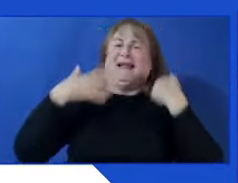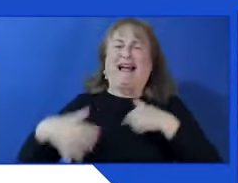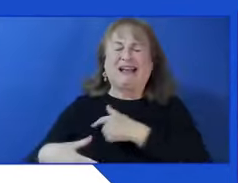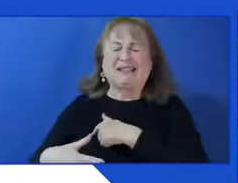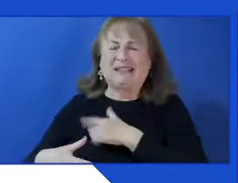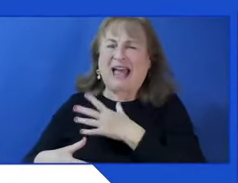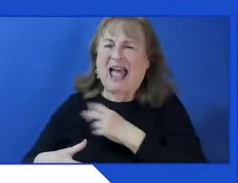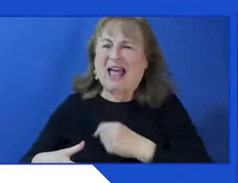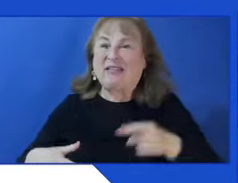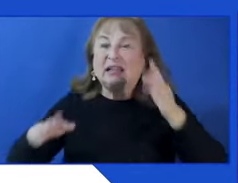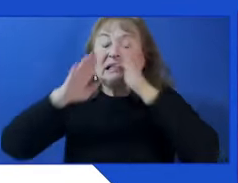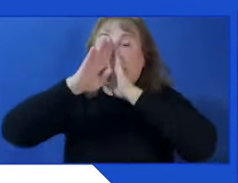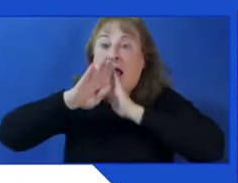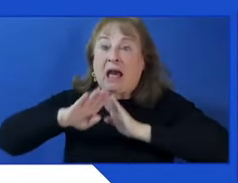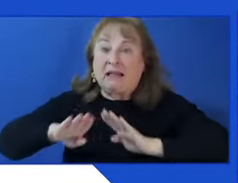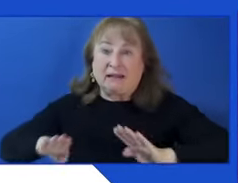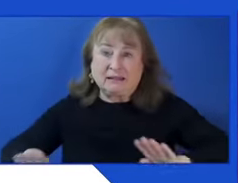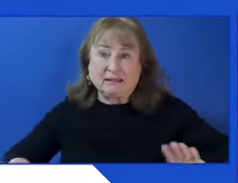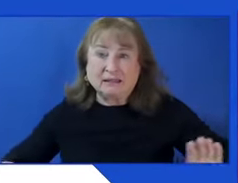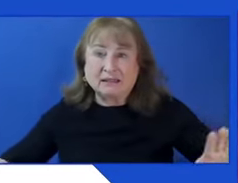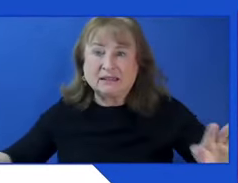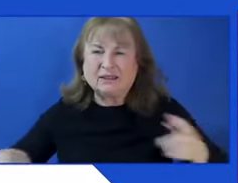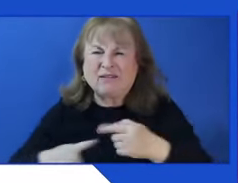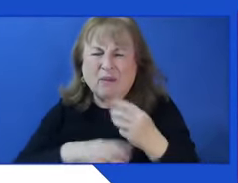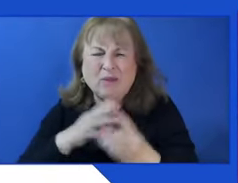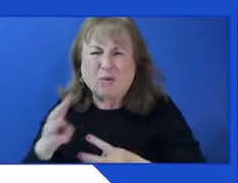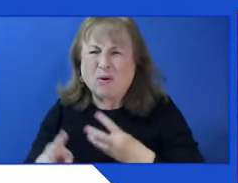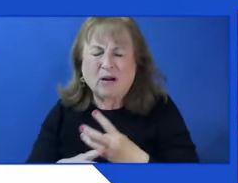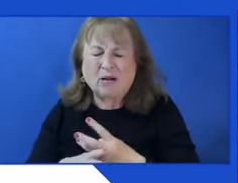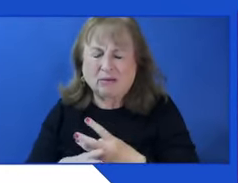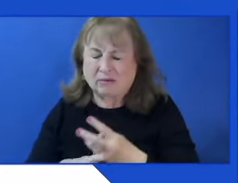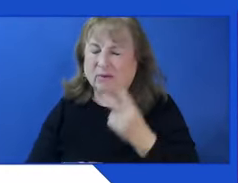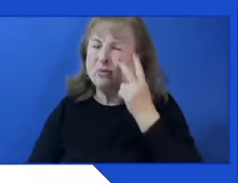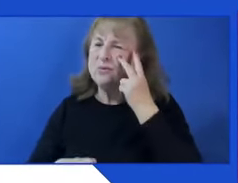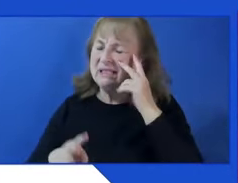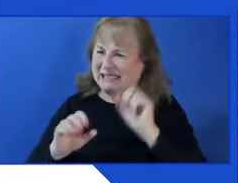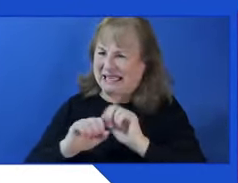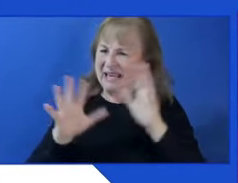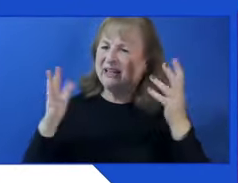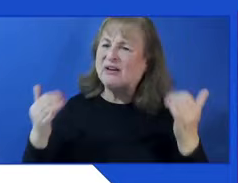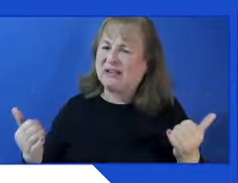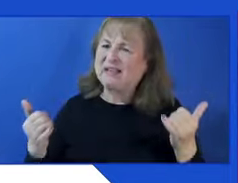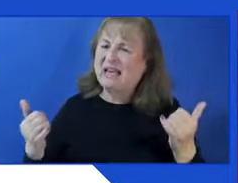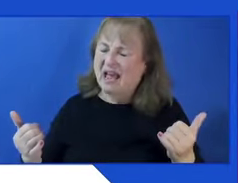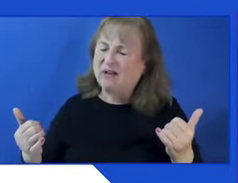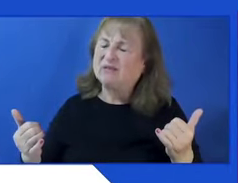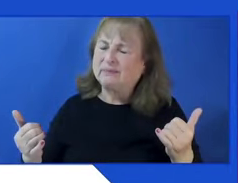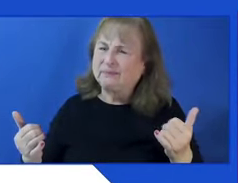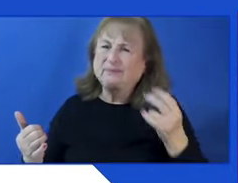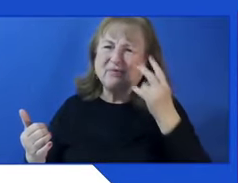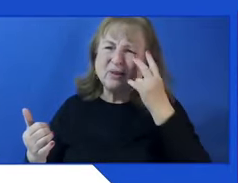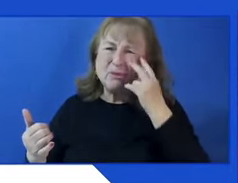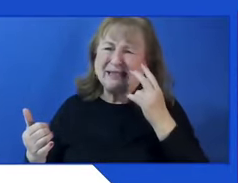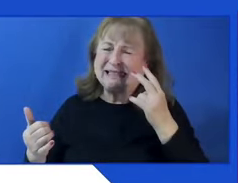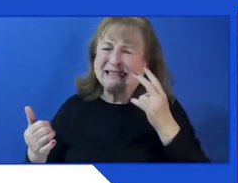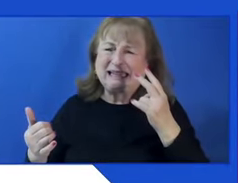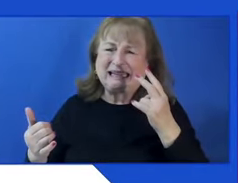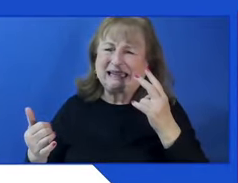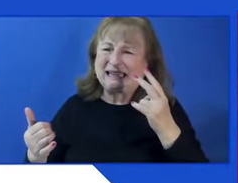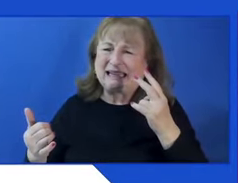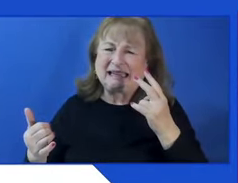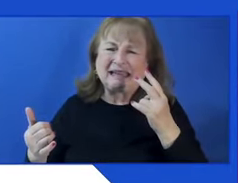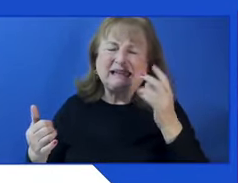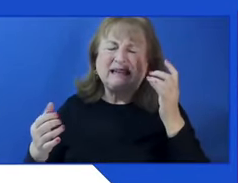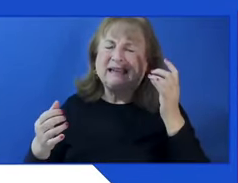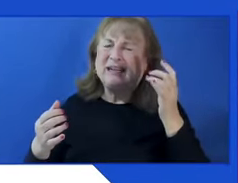deafening silence. We see clearly now. We see naked, virulent